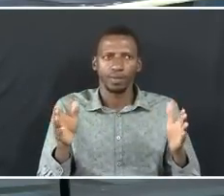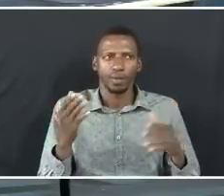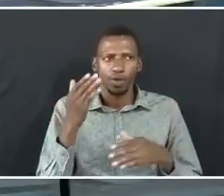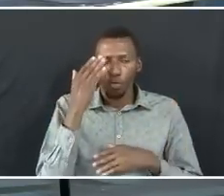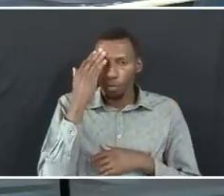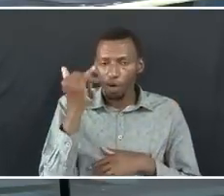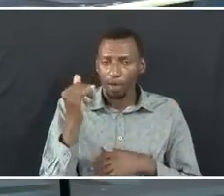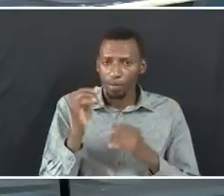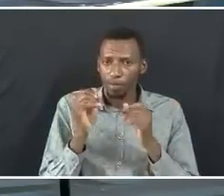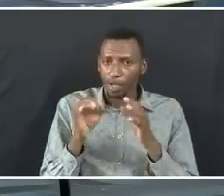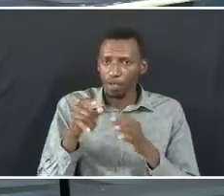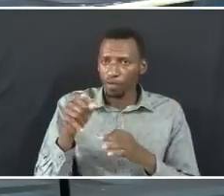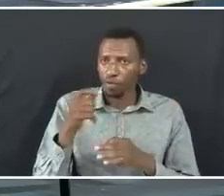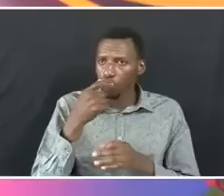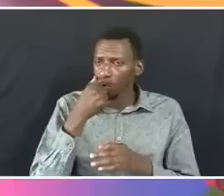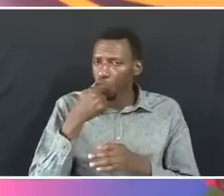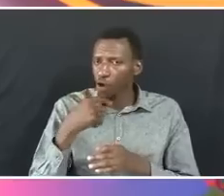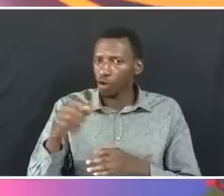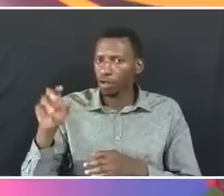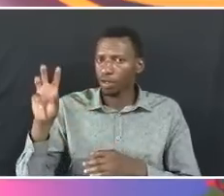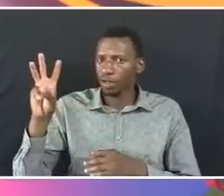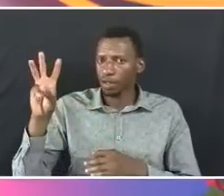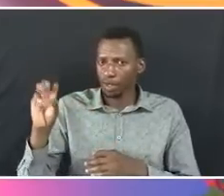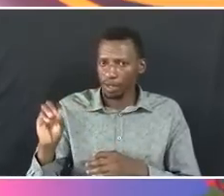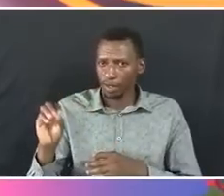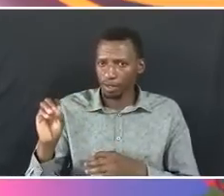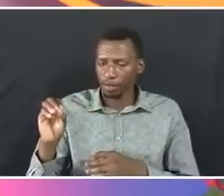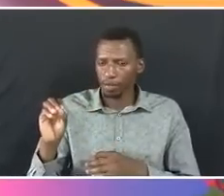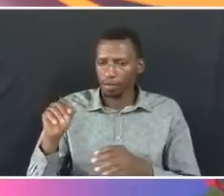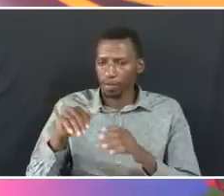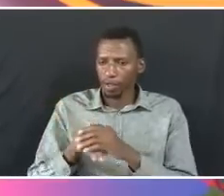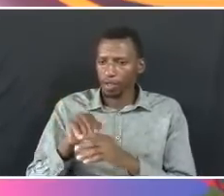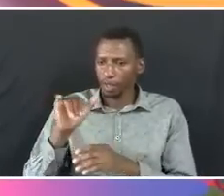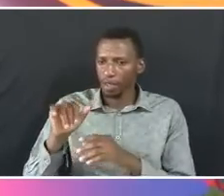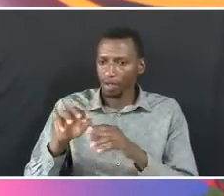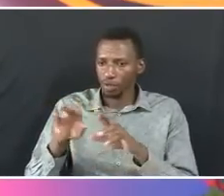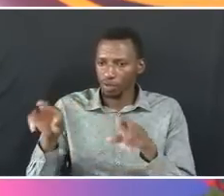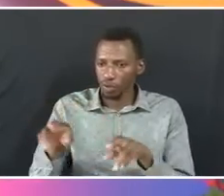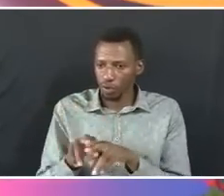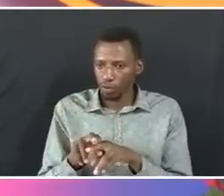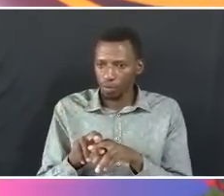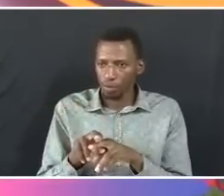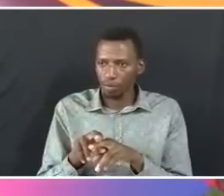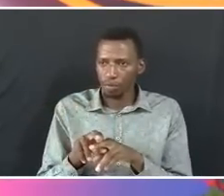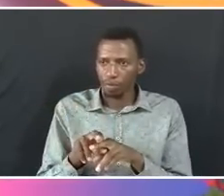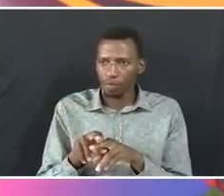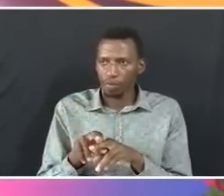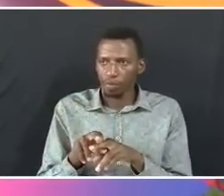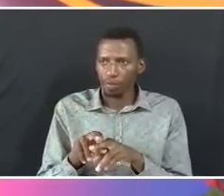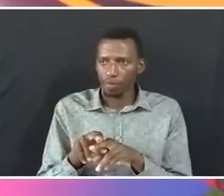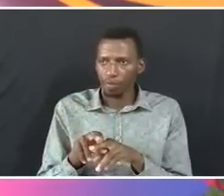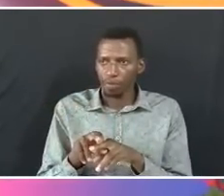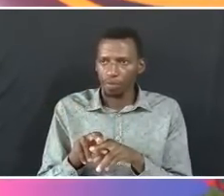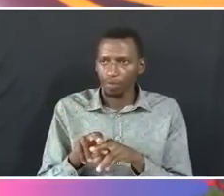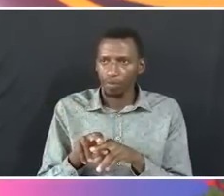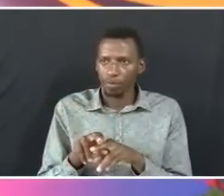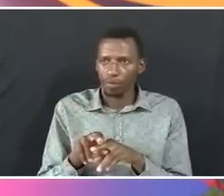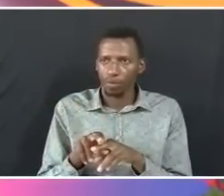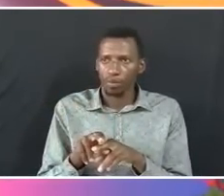Because if you are a 30-year-old girl in that group, your husband, you'll never meet them in that